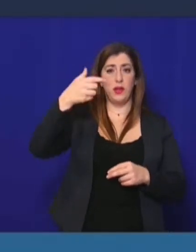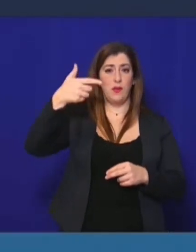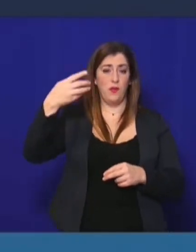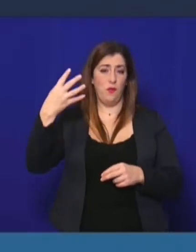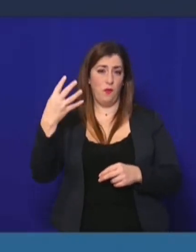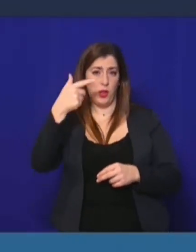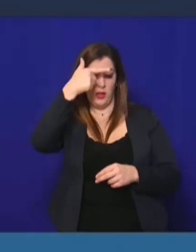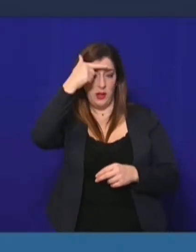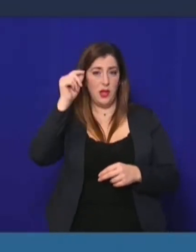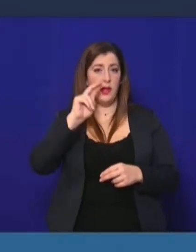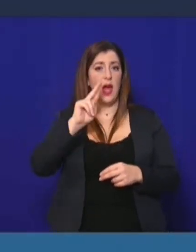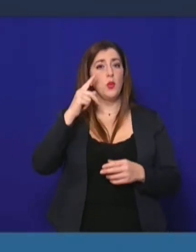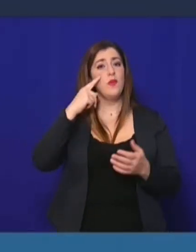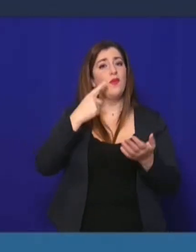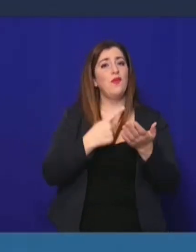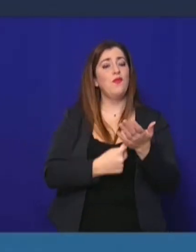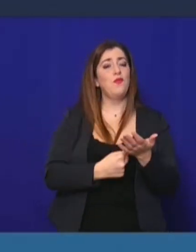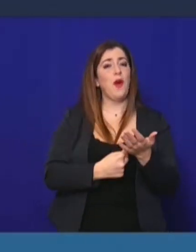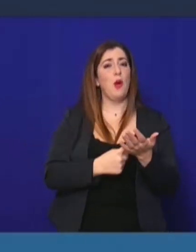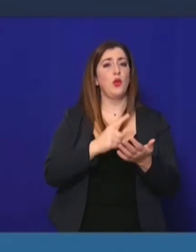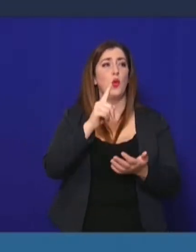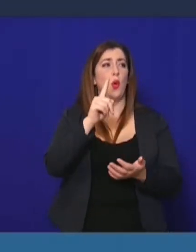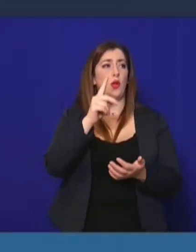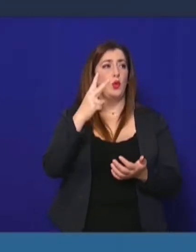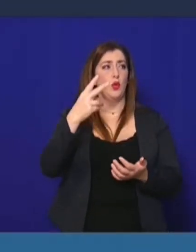number of cases we had throughout this pandemic to